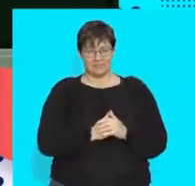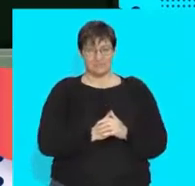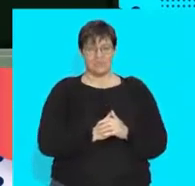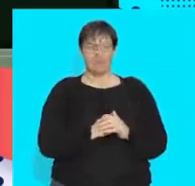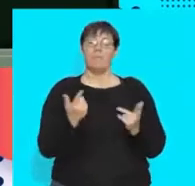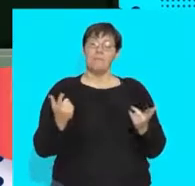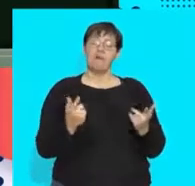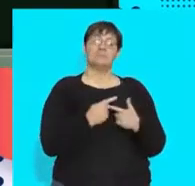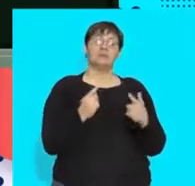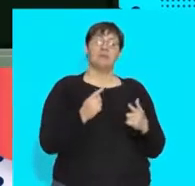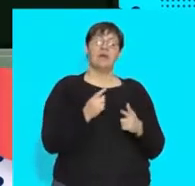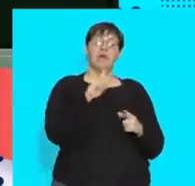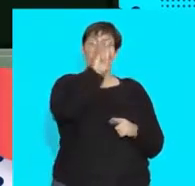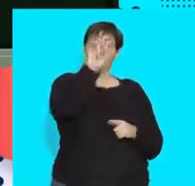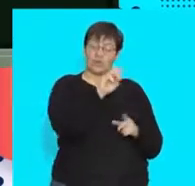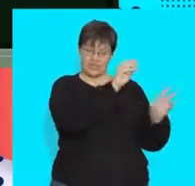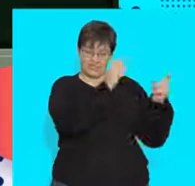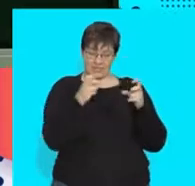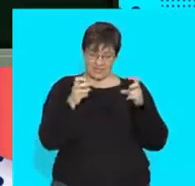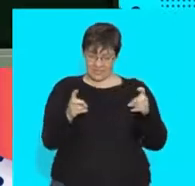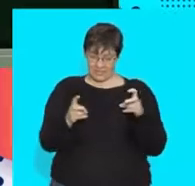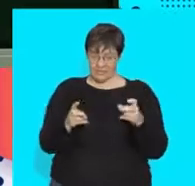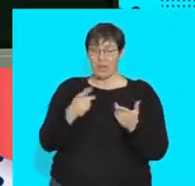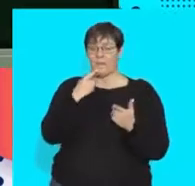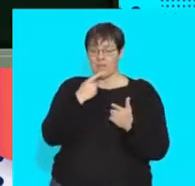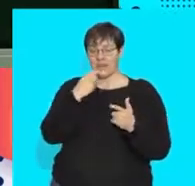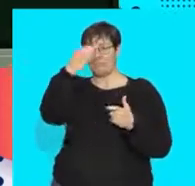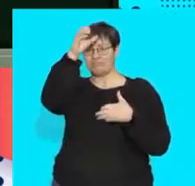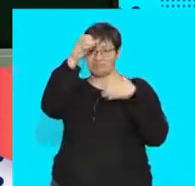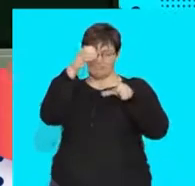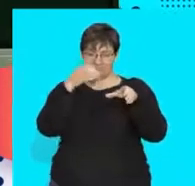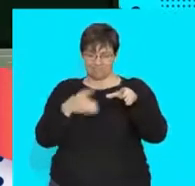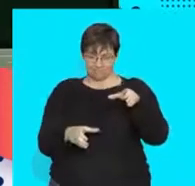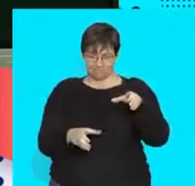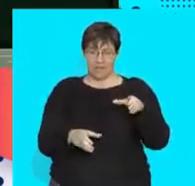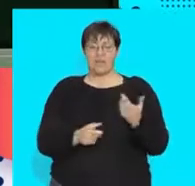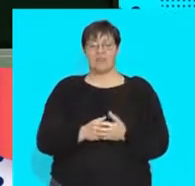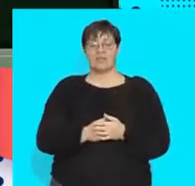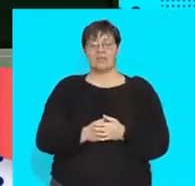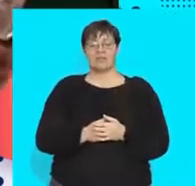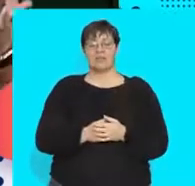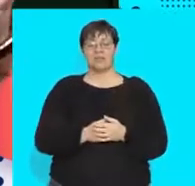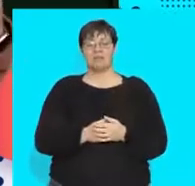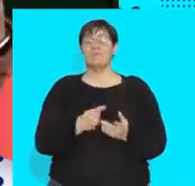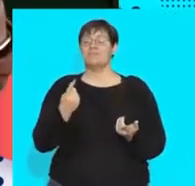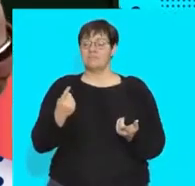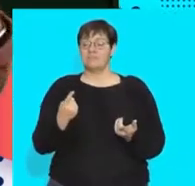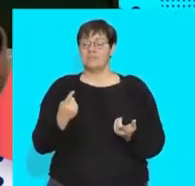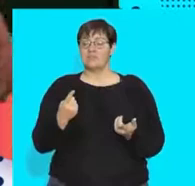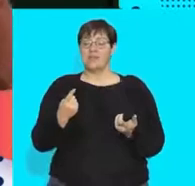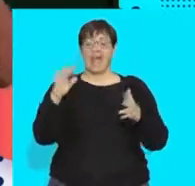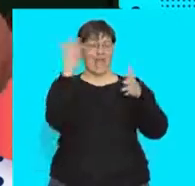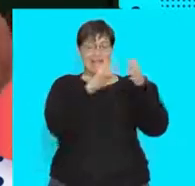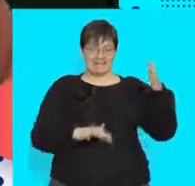I'm going to take the question and I'm going to break it down into parts, which instead of becoming an